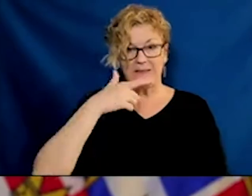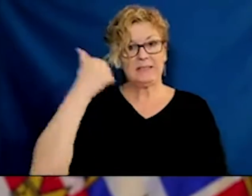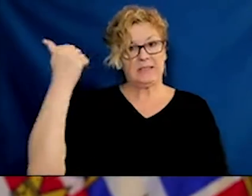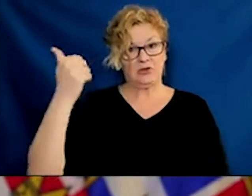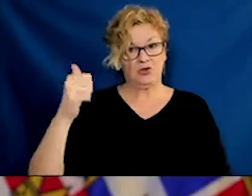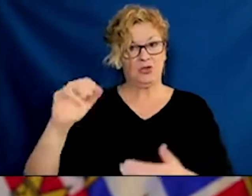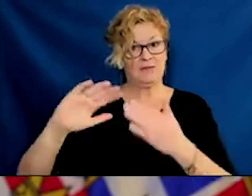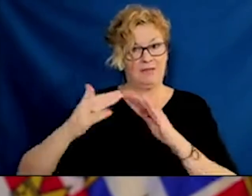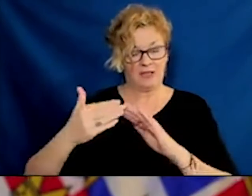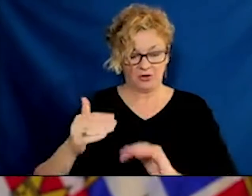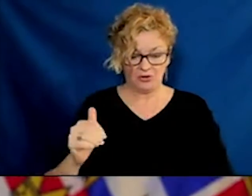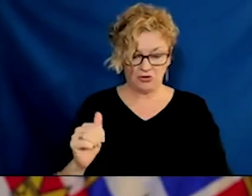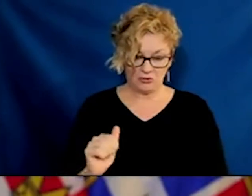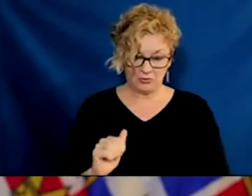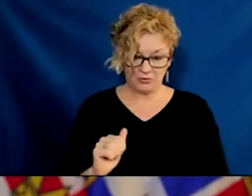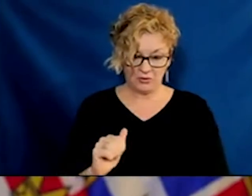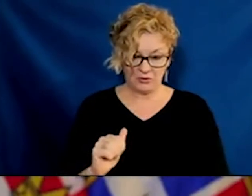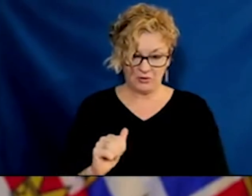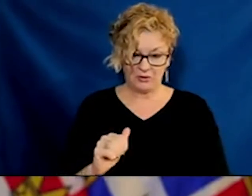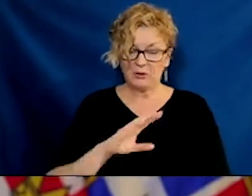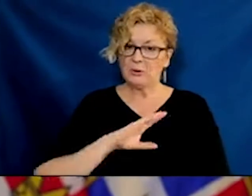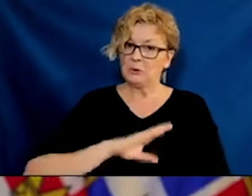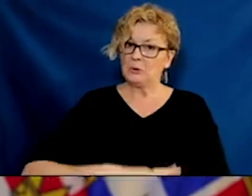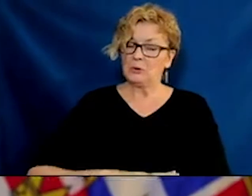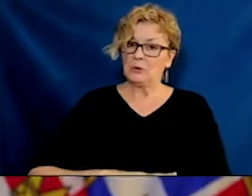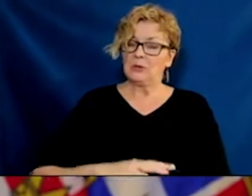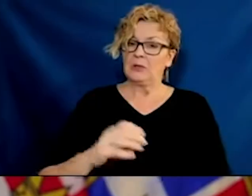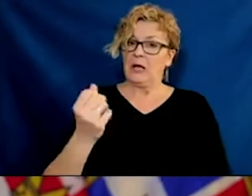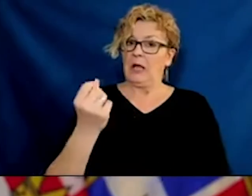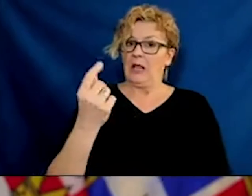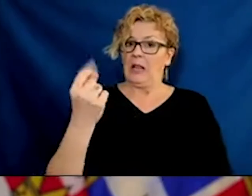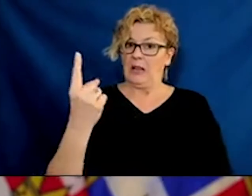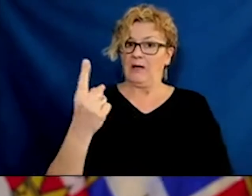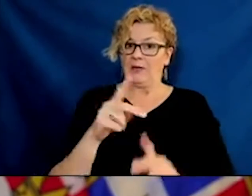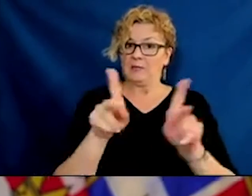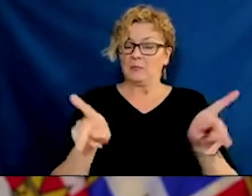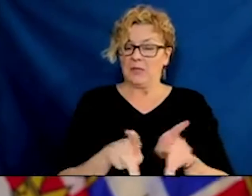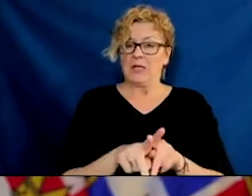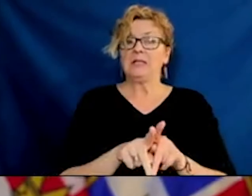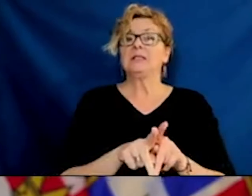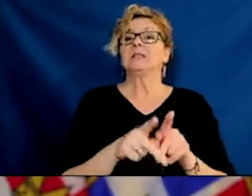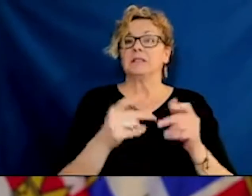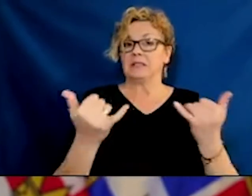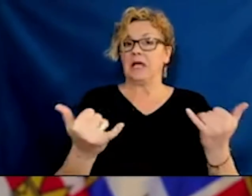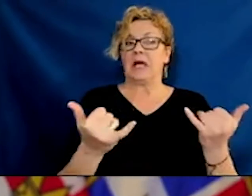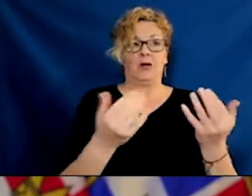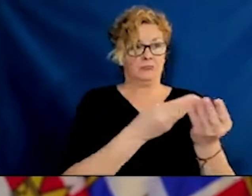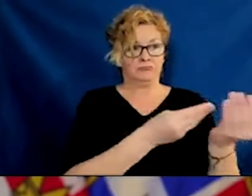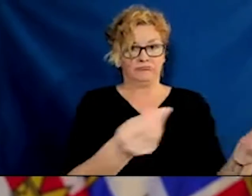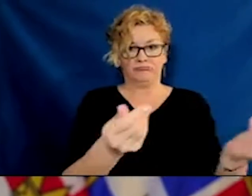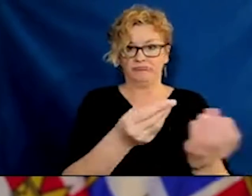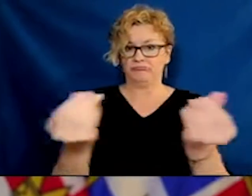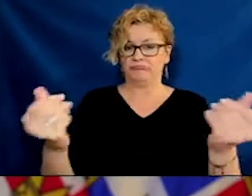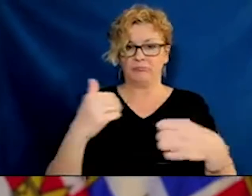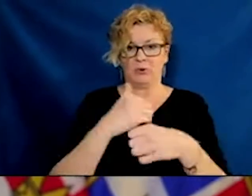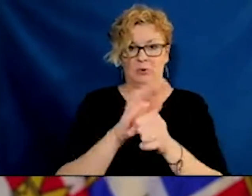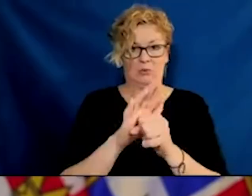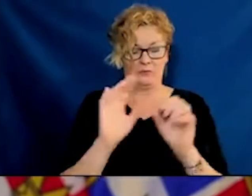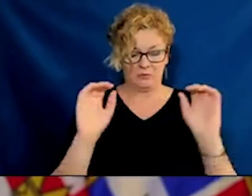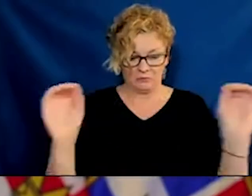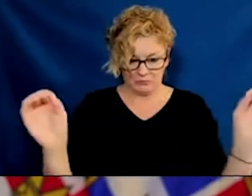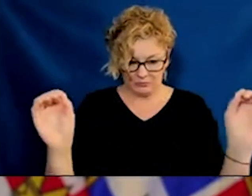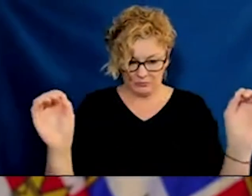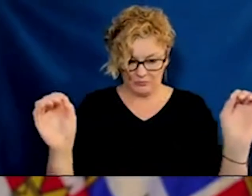care over these last few weeks and the difference that it's going to make and continues to make. We now have 29